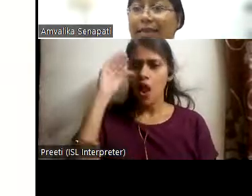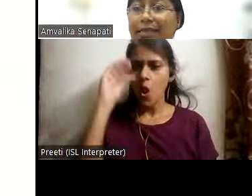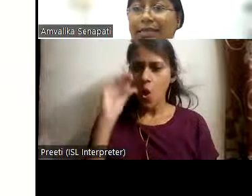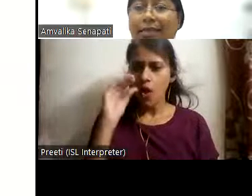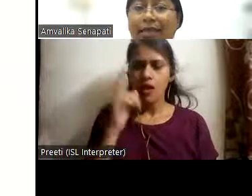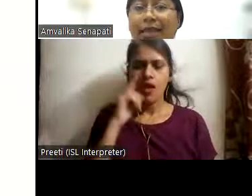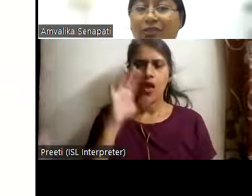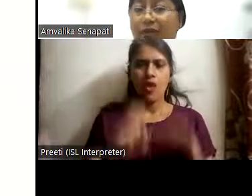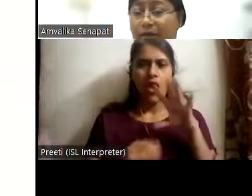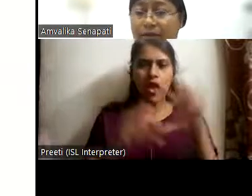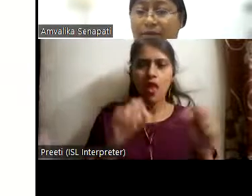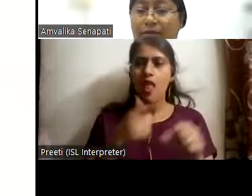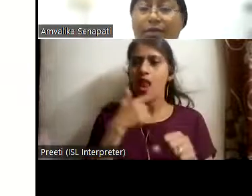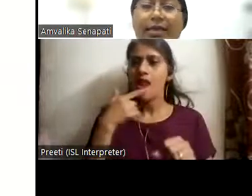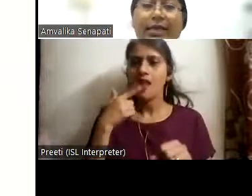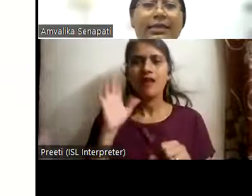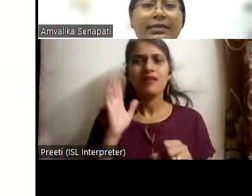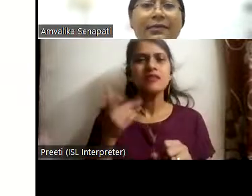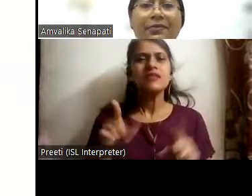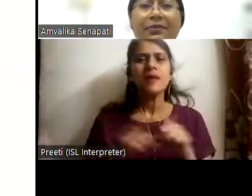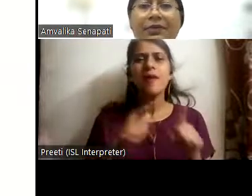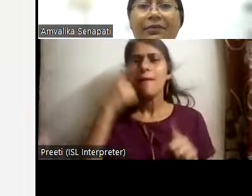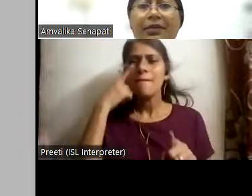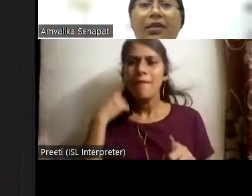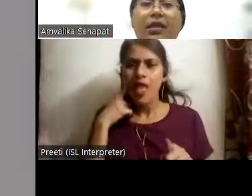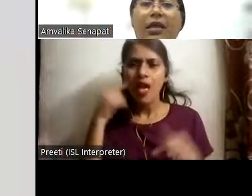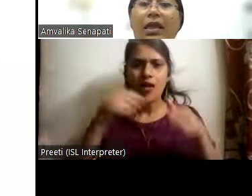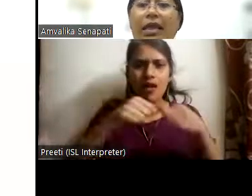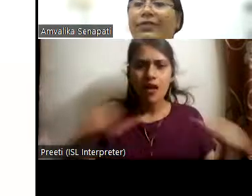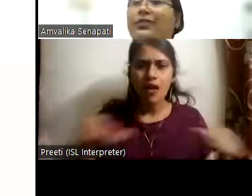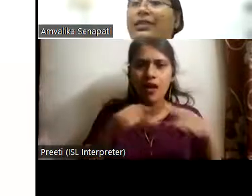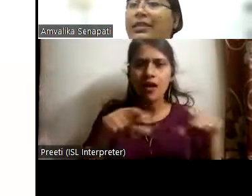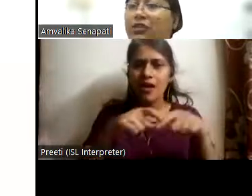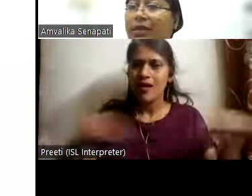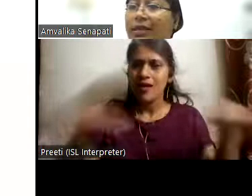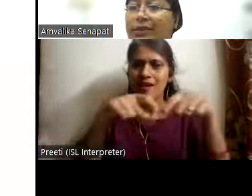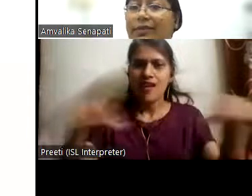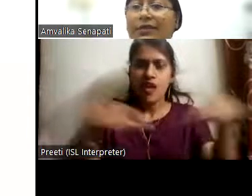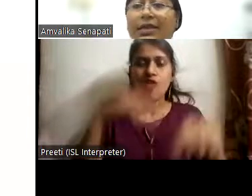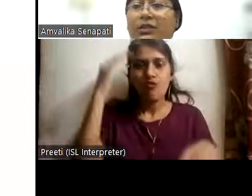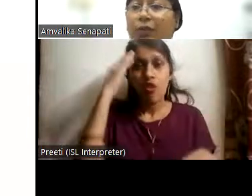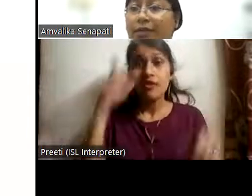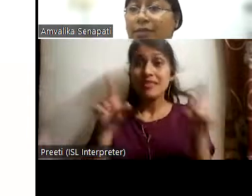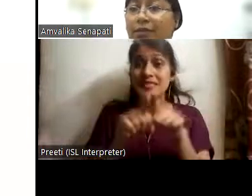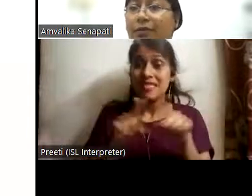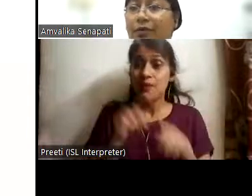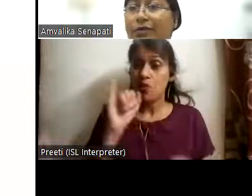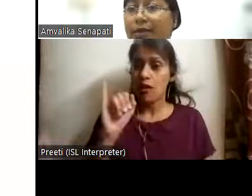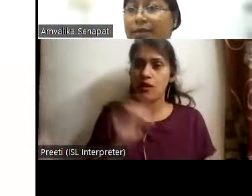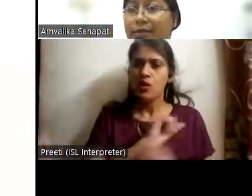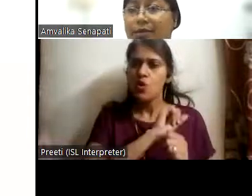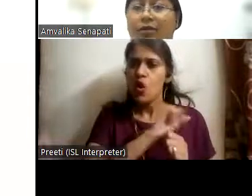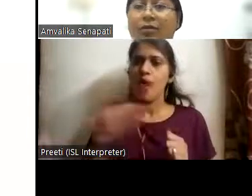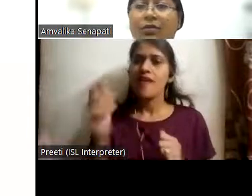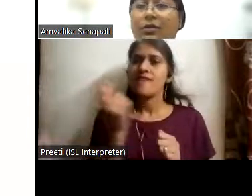anti-skid tiles at the edge of the staircases. Even within the toilets, if everything is white, the floor is